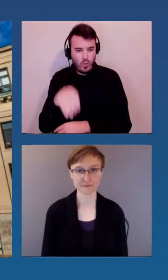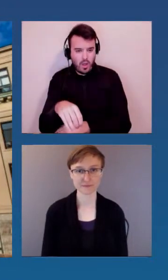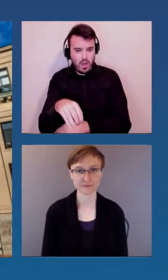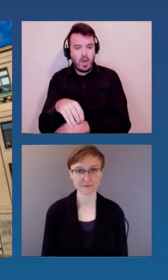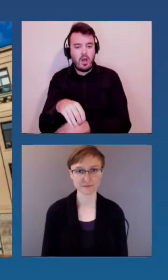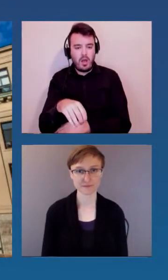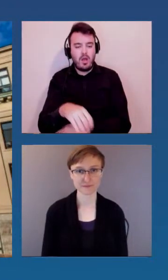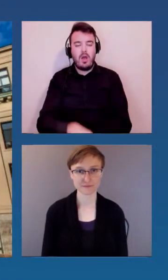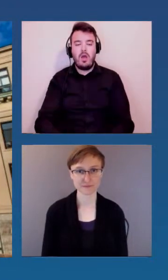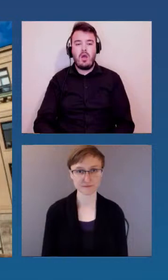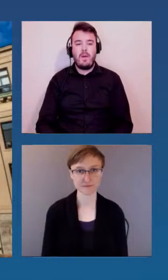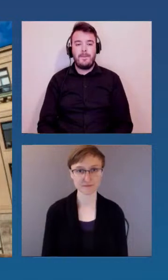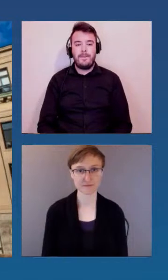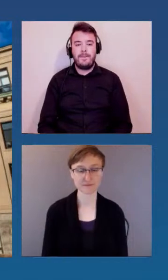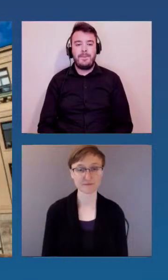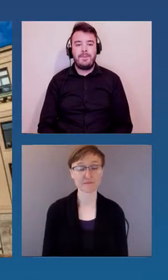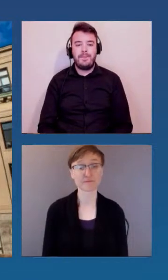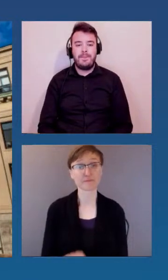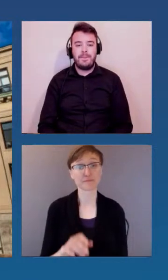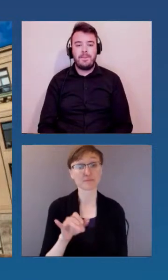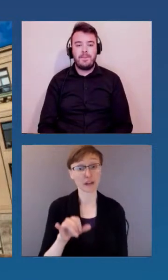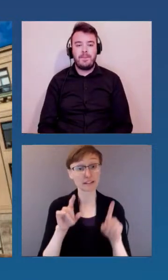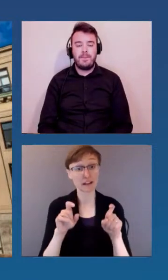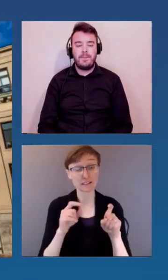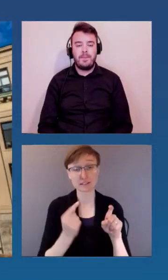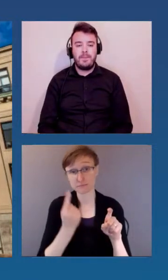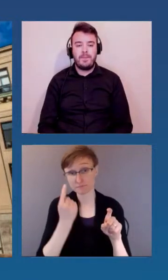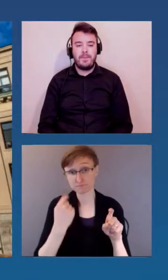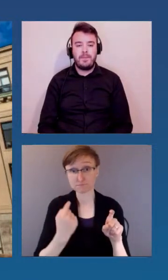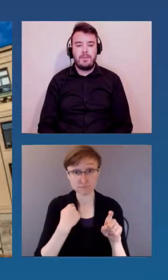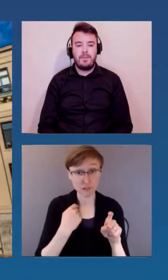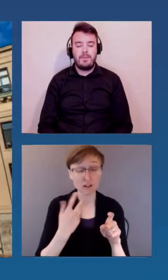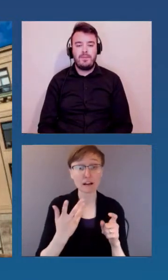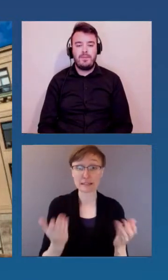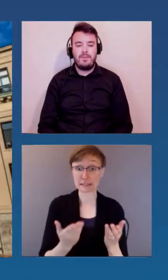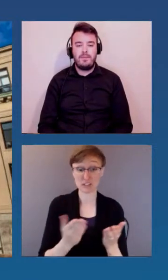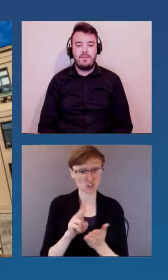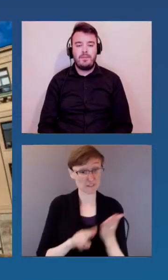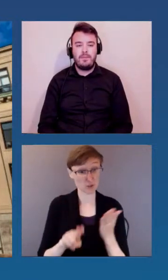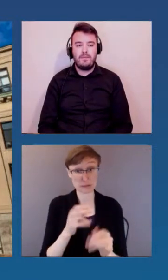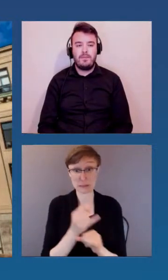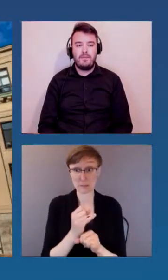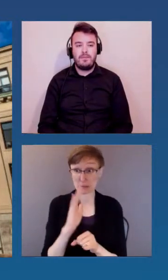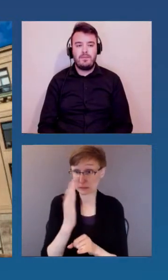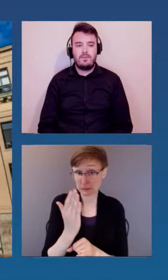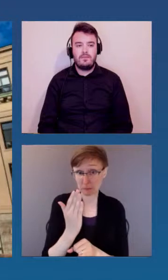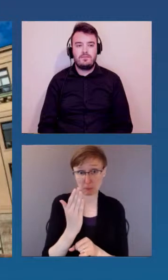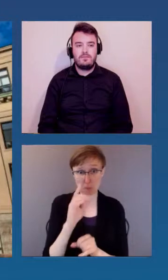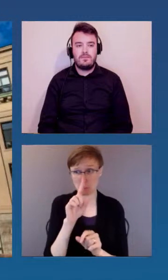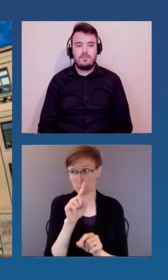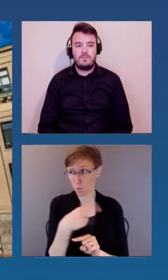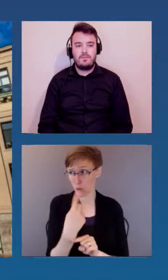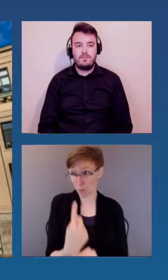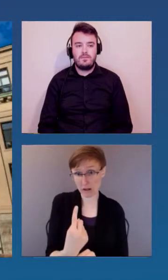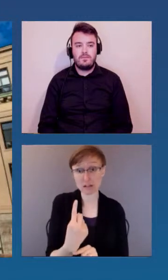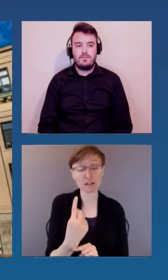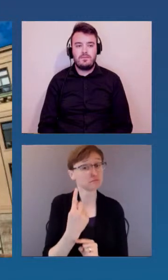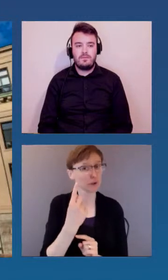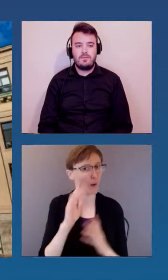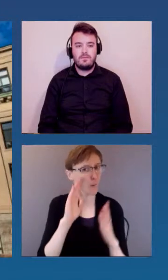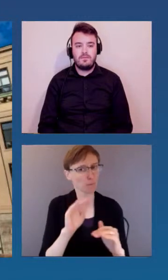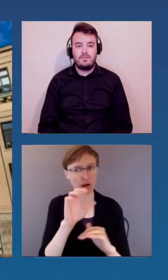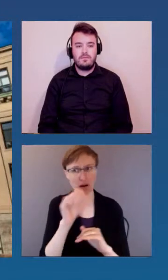on campus. 2 distinguished features maybe for the University of Ottawa. Tout d'abord, nous